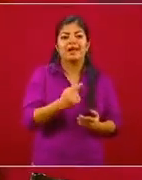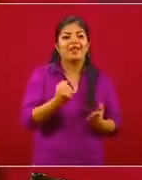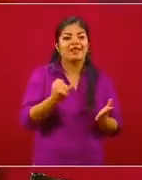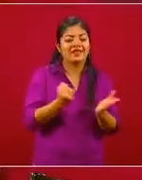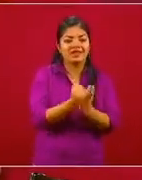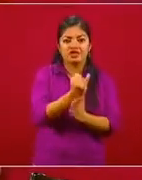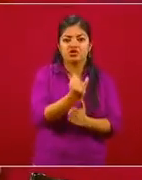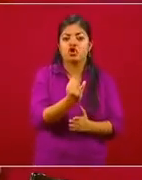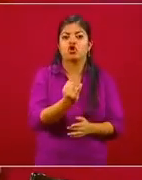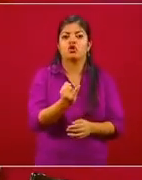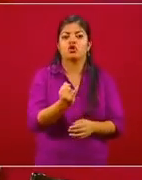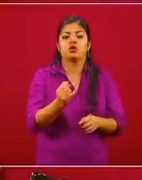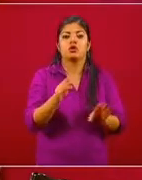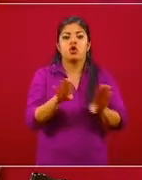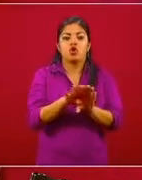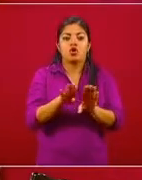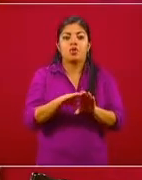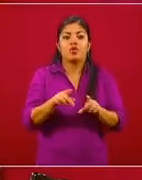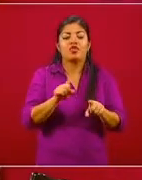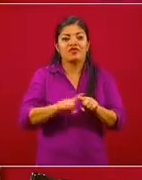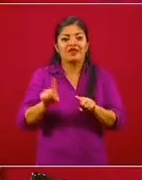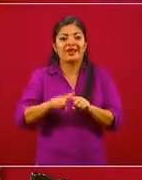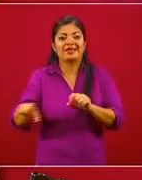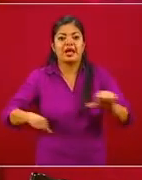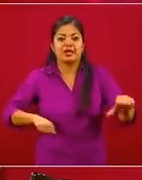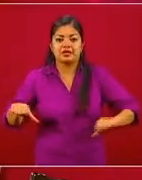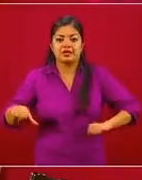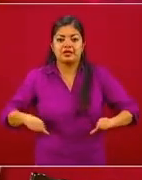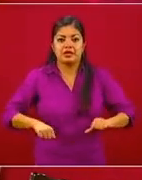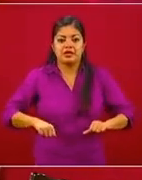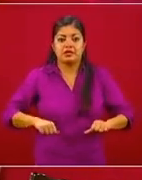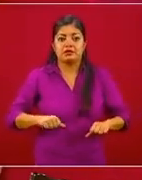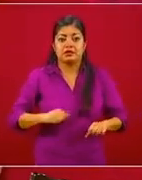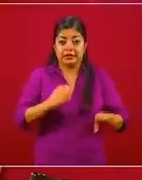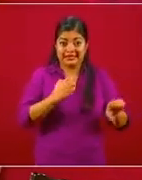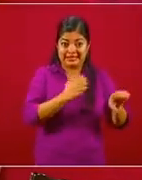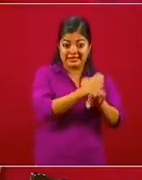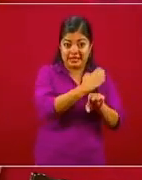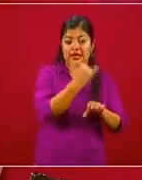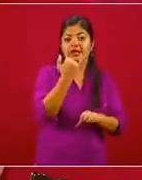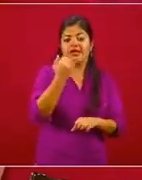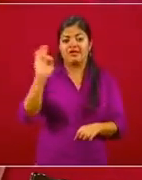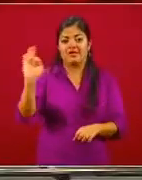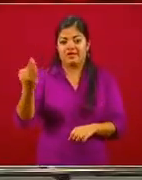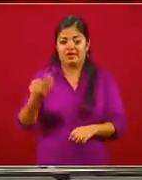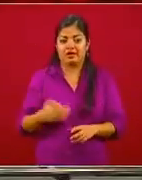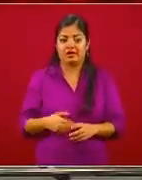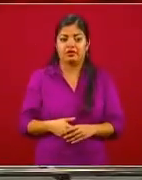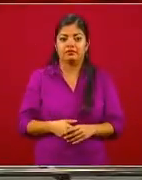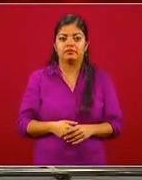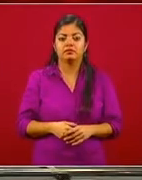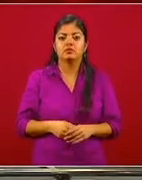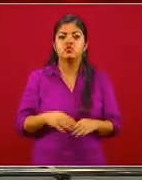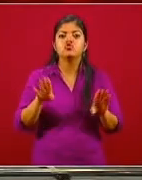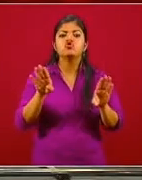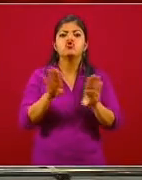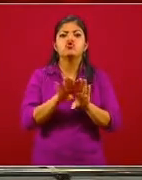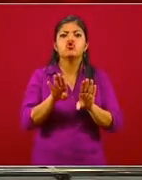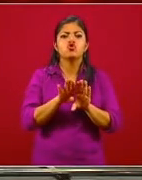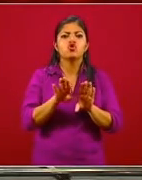basically means these authorities complement each other in the execution of their